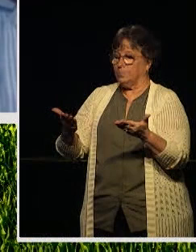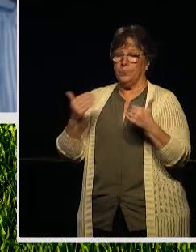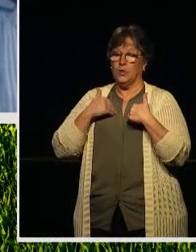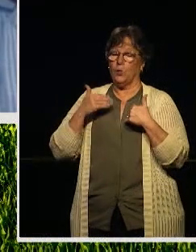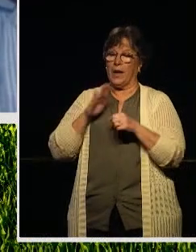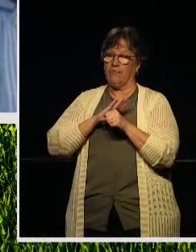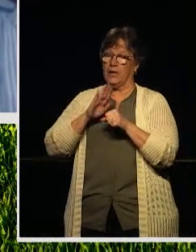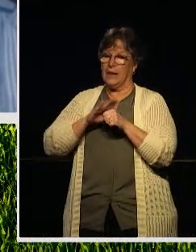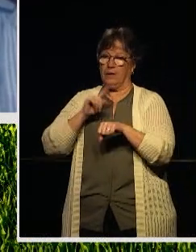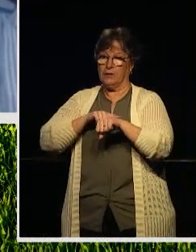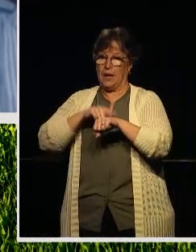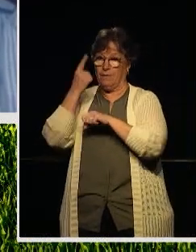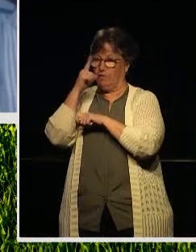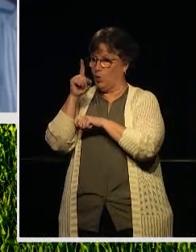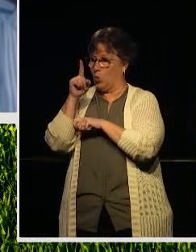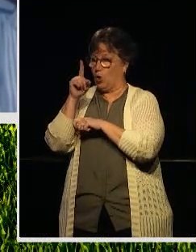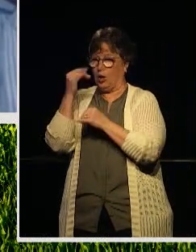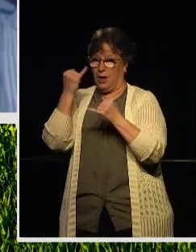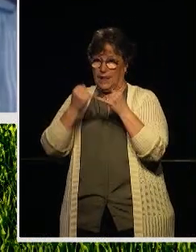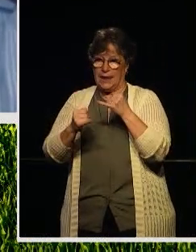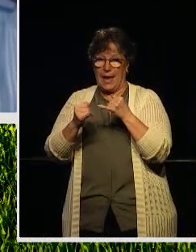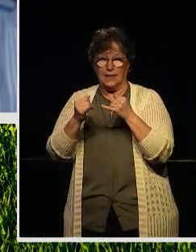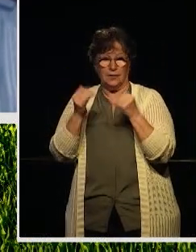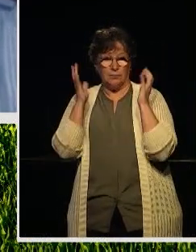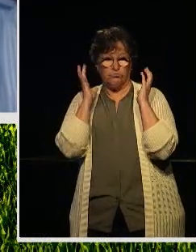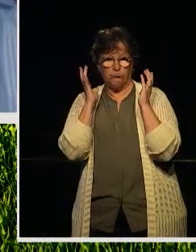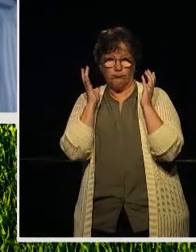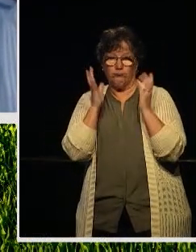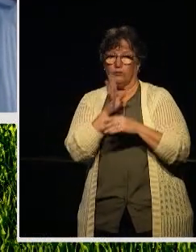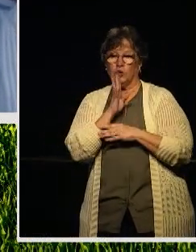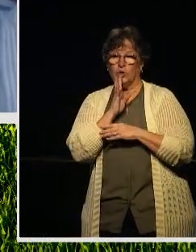for a final thought from each one of you. So let me start with Jenny. Oh.